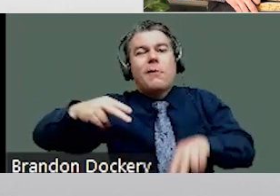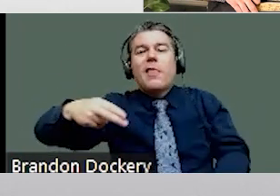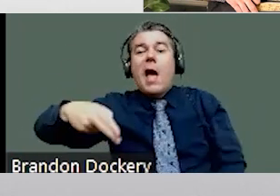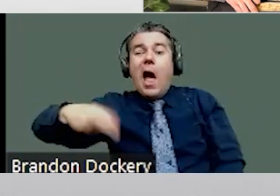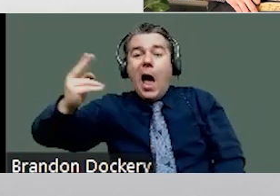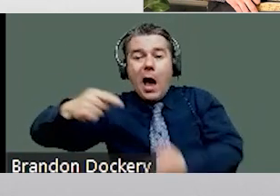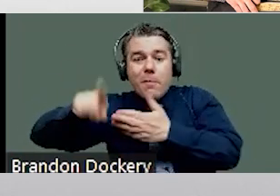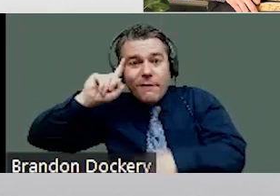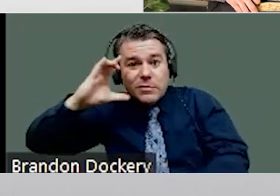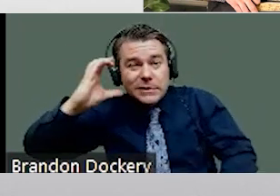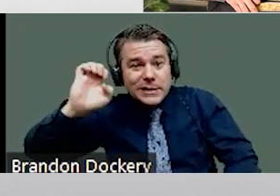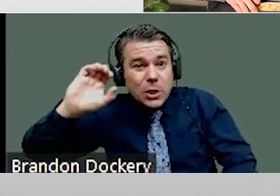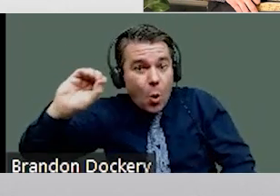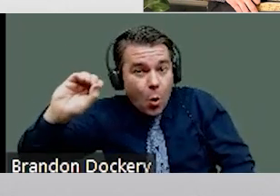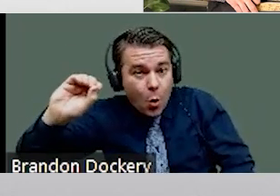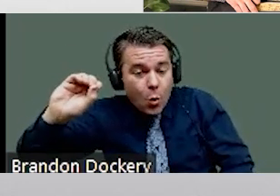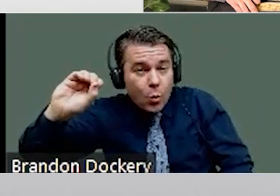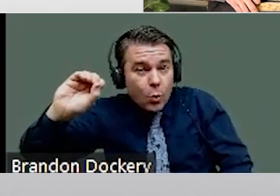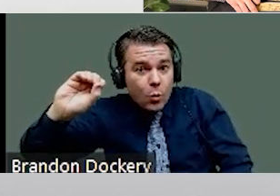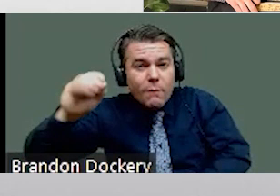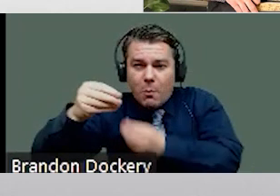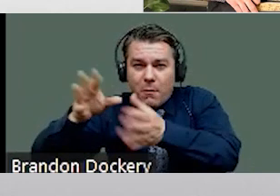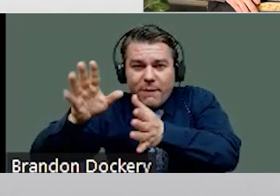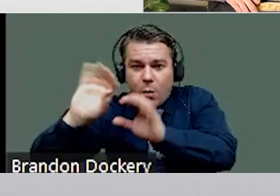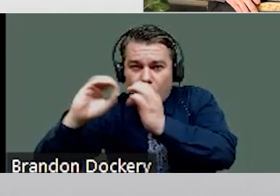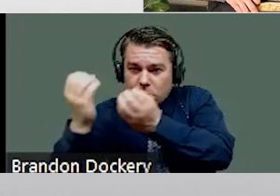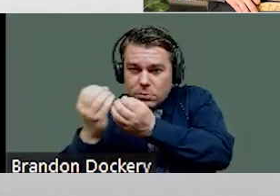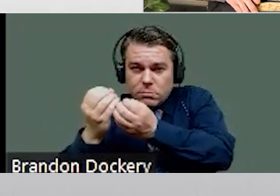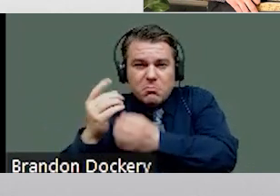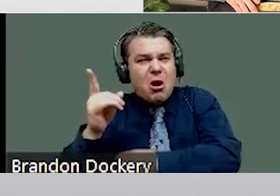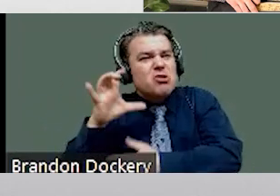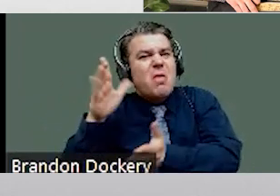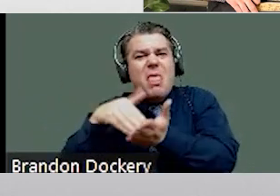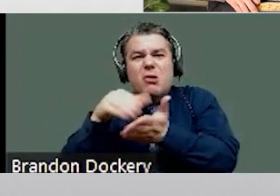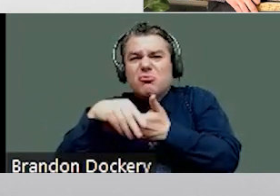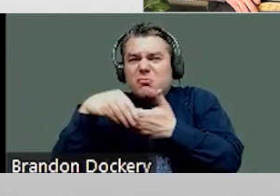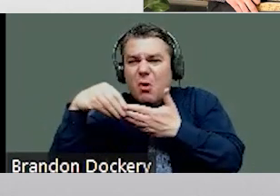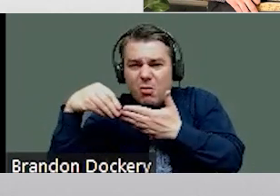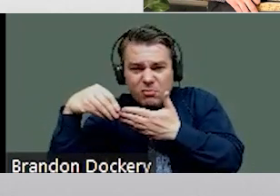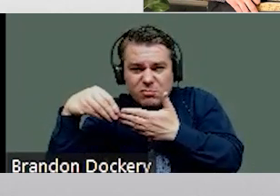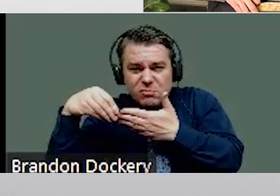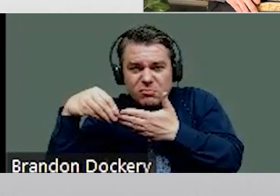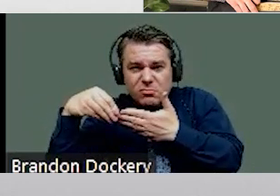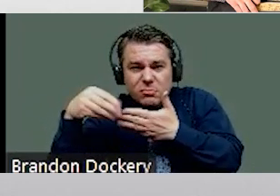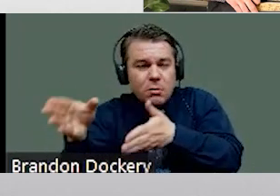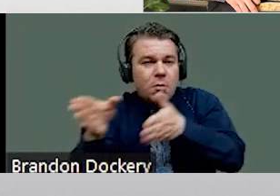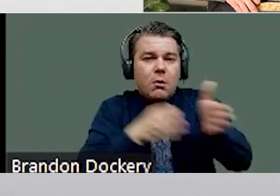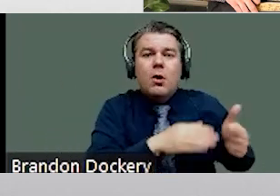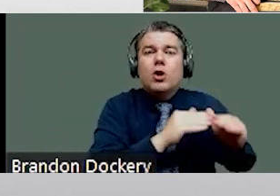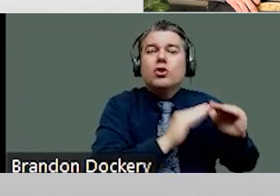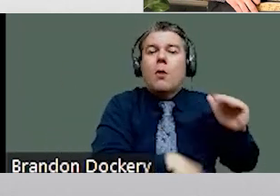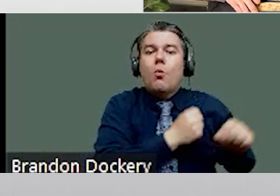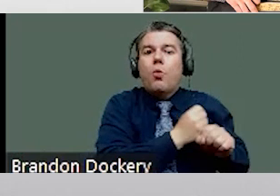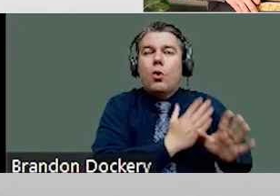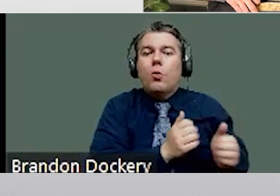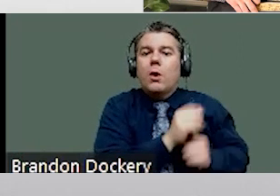high pay of CEOs in provider organizations, which were hundreds of thousands of dollars, and that some workers